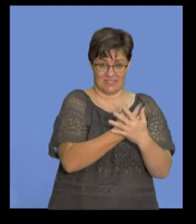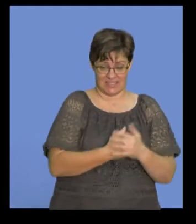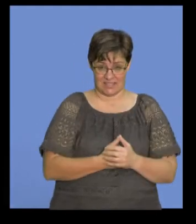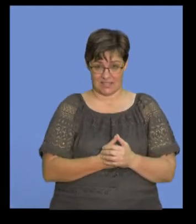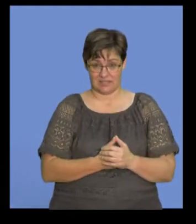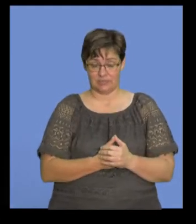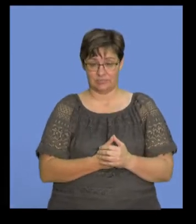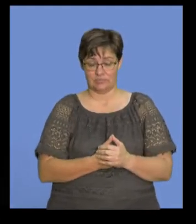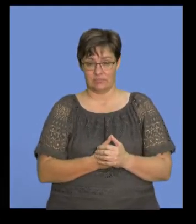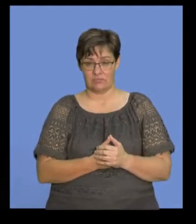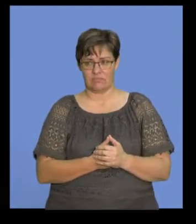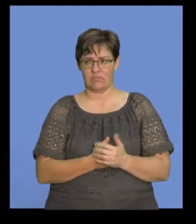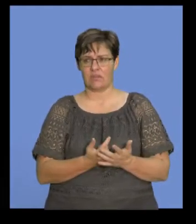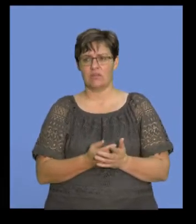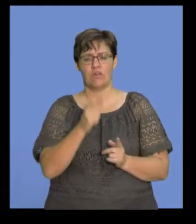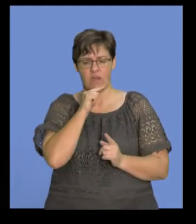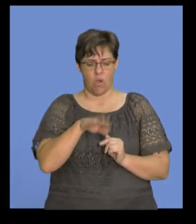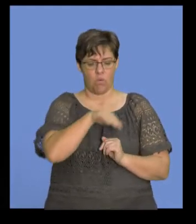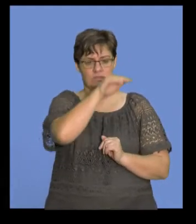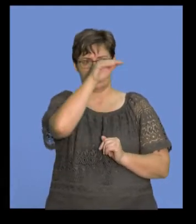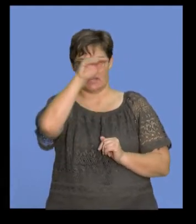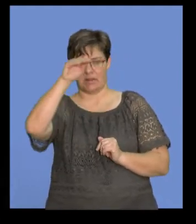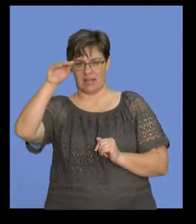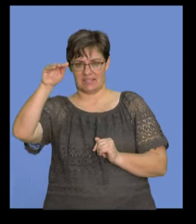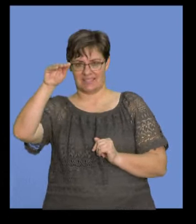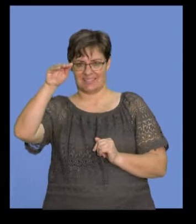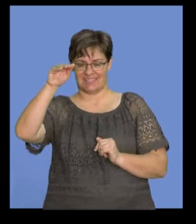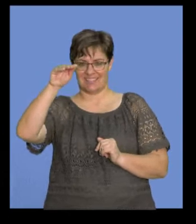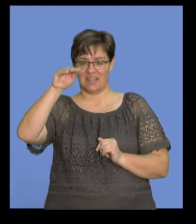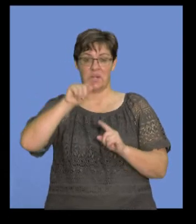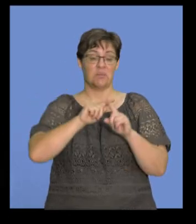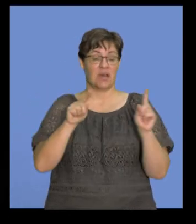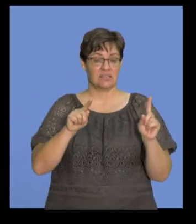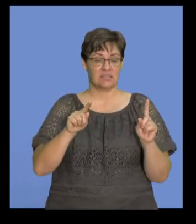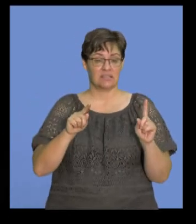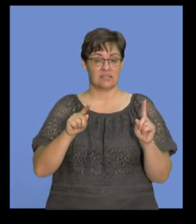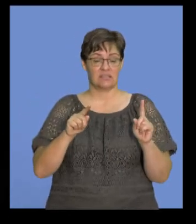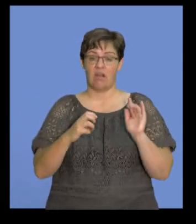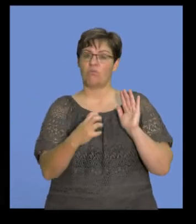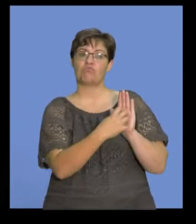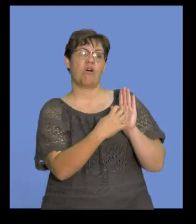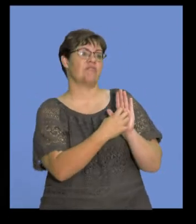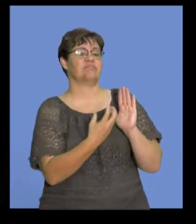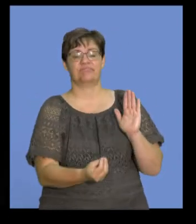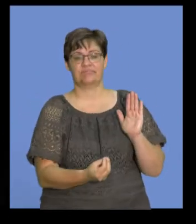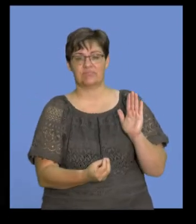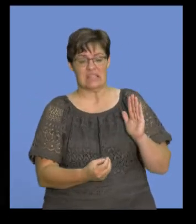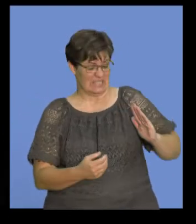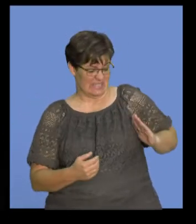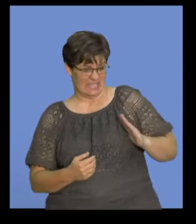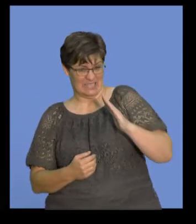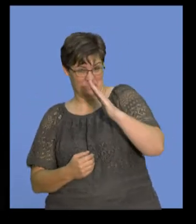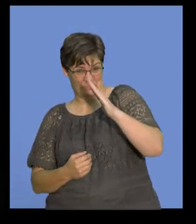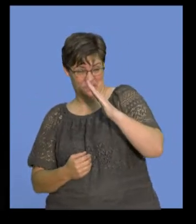the rate of change. So as you would see, the rate tends to stabilize here. However, if we had a graph that